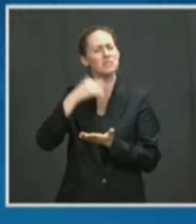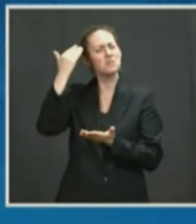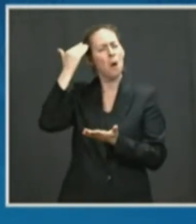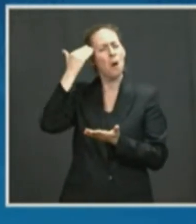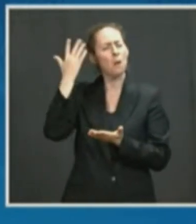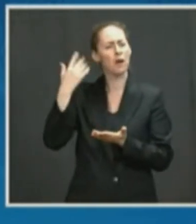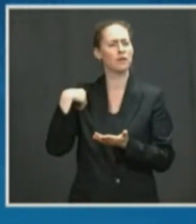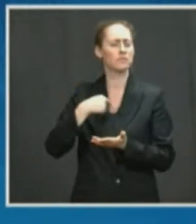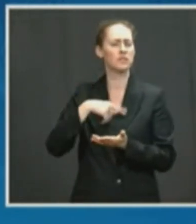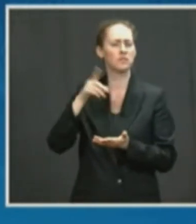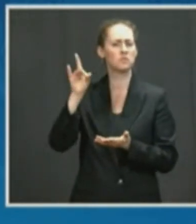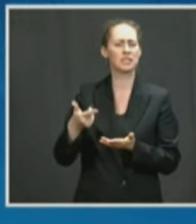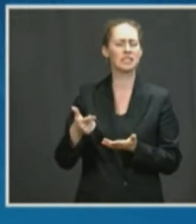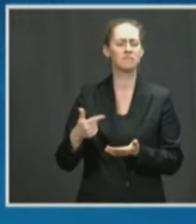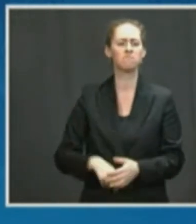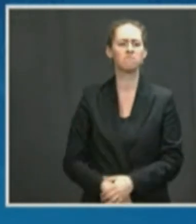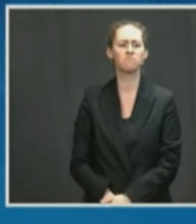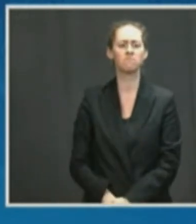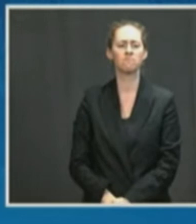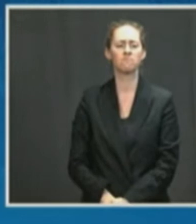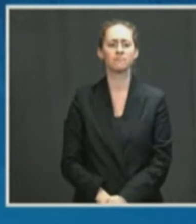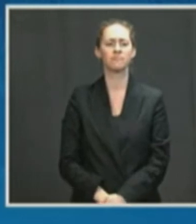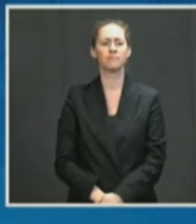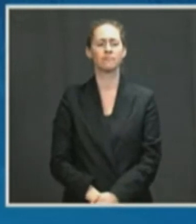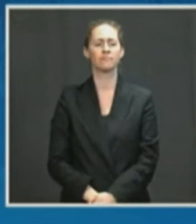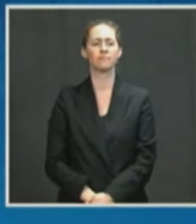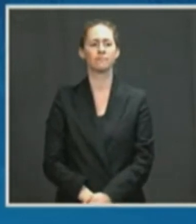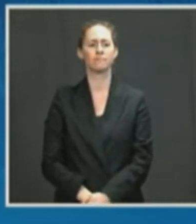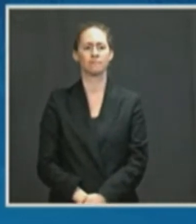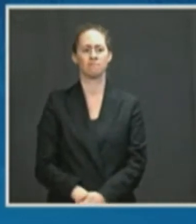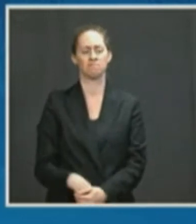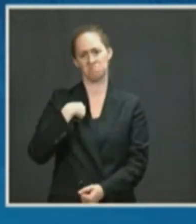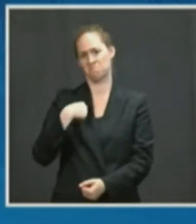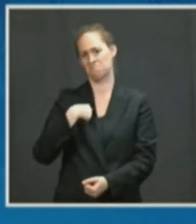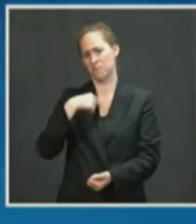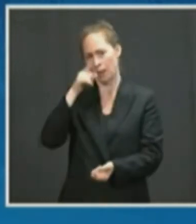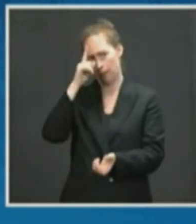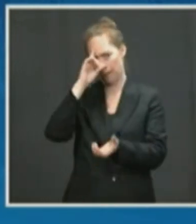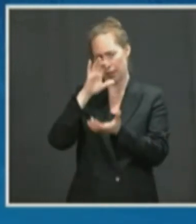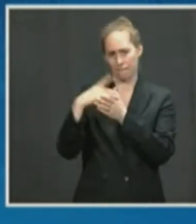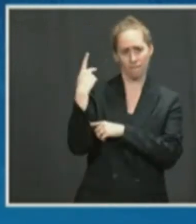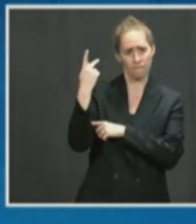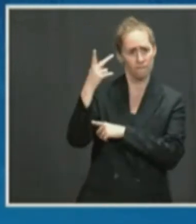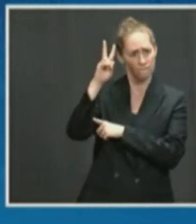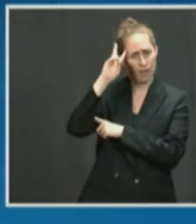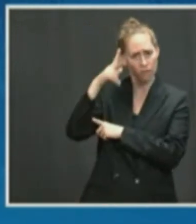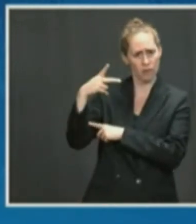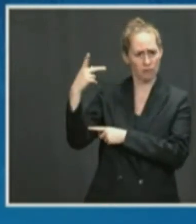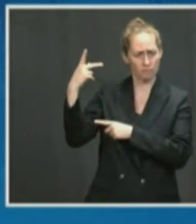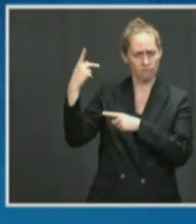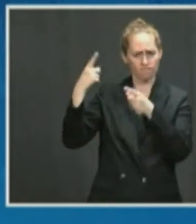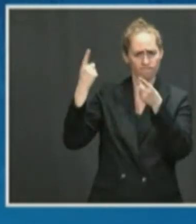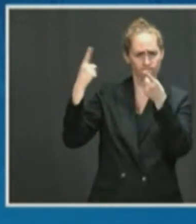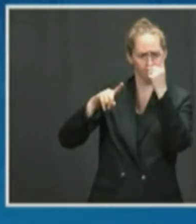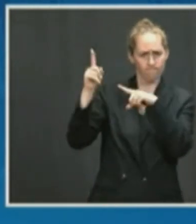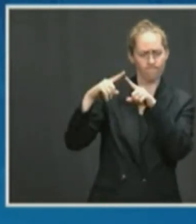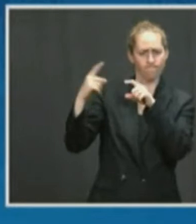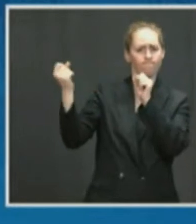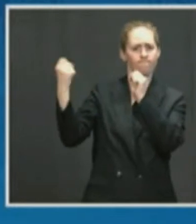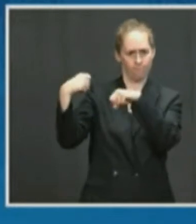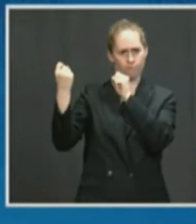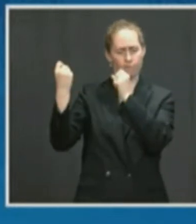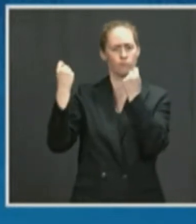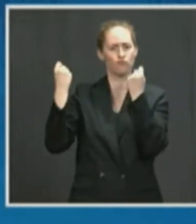having reached the understandings that we reached with Madam Vice President show that we have no